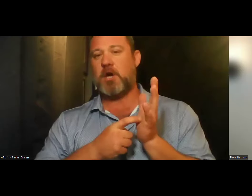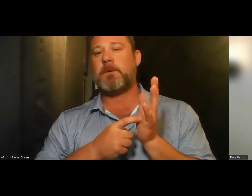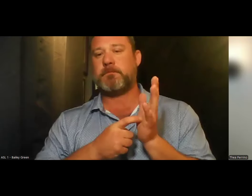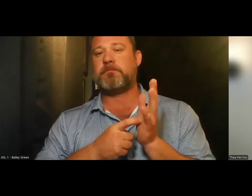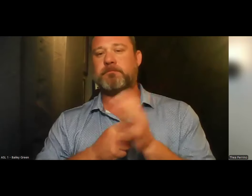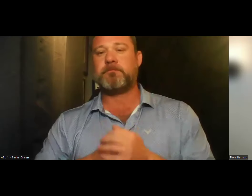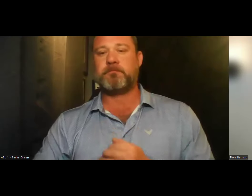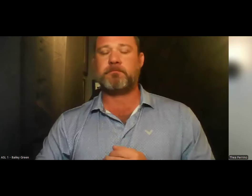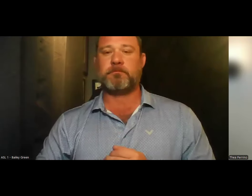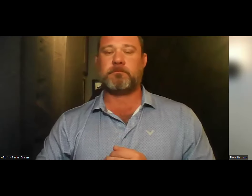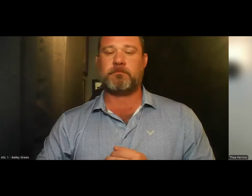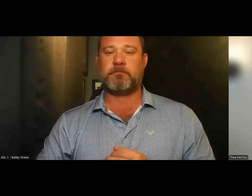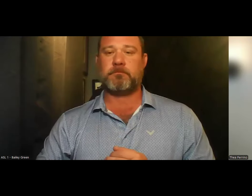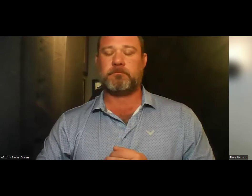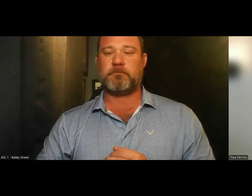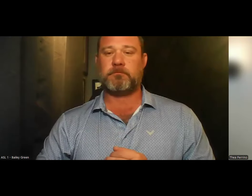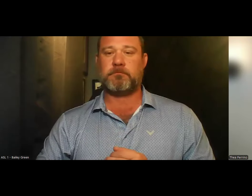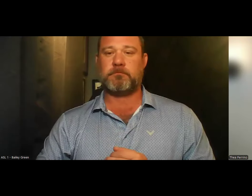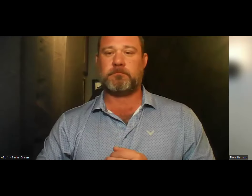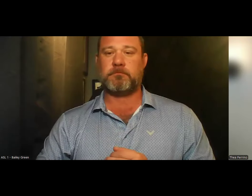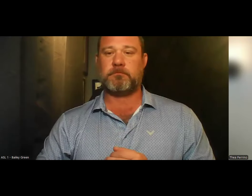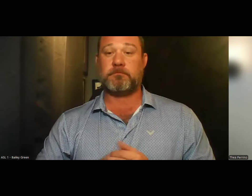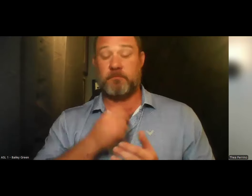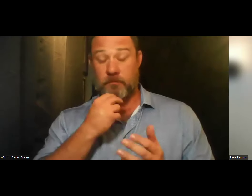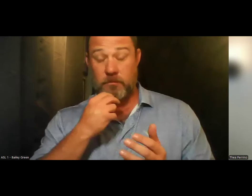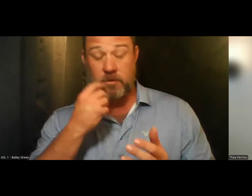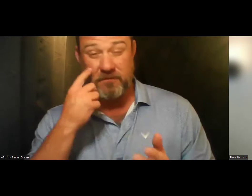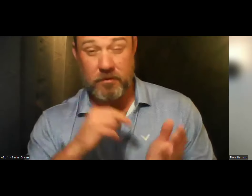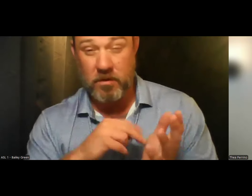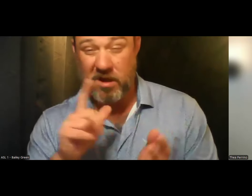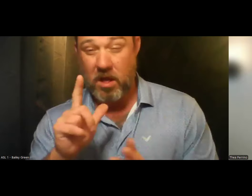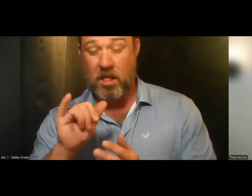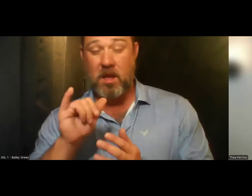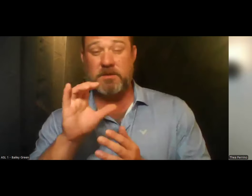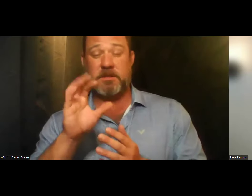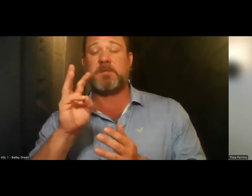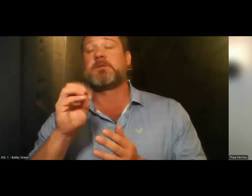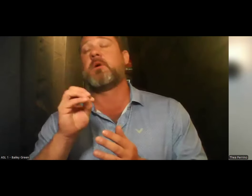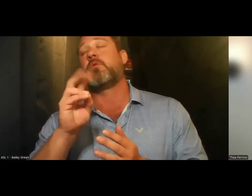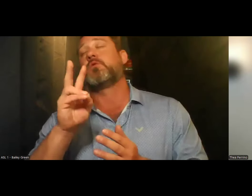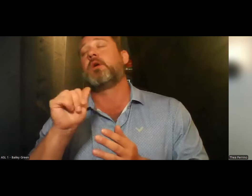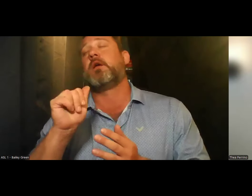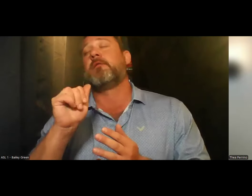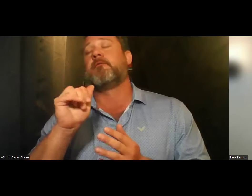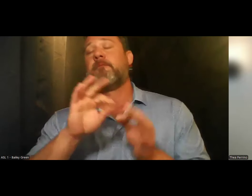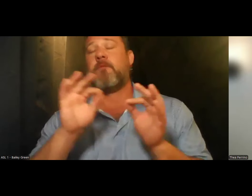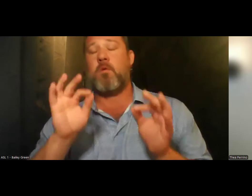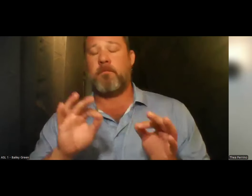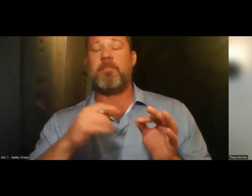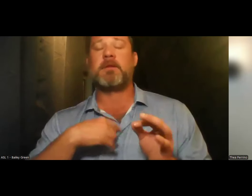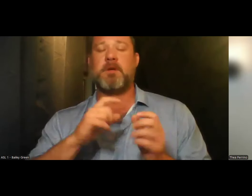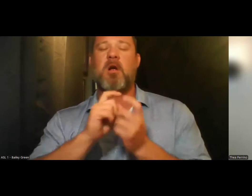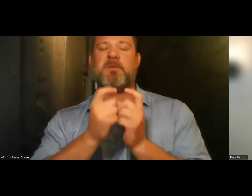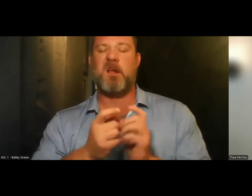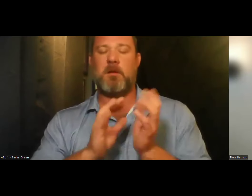in these regulations. So for note, that is our LIC 602A form. That's our updated